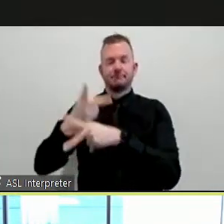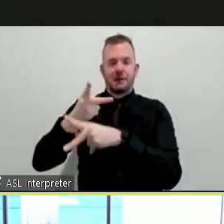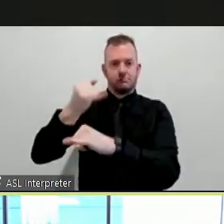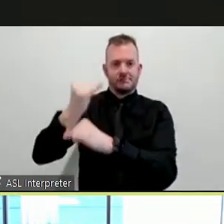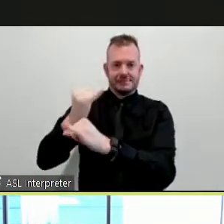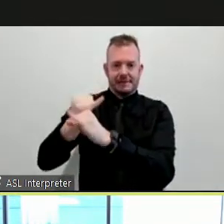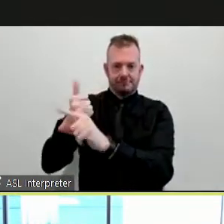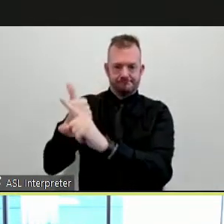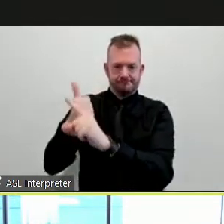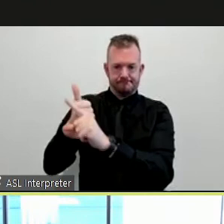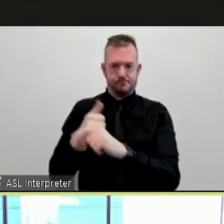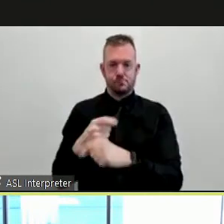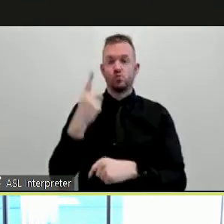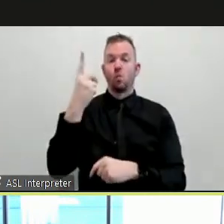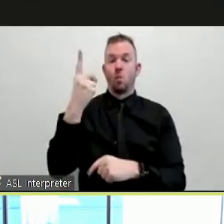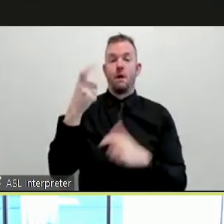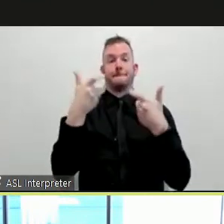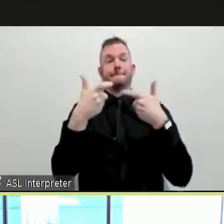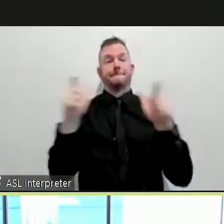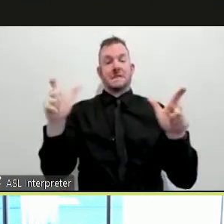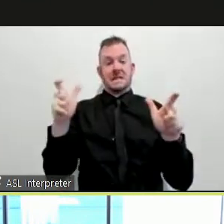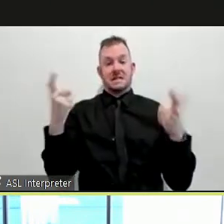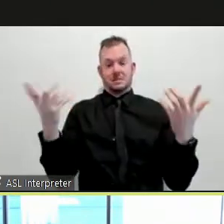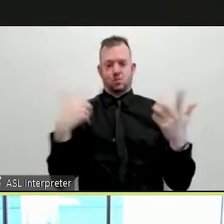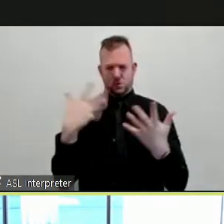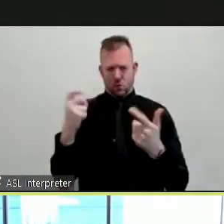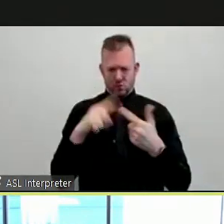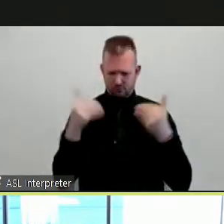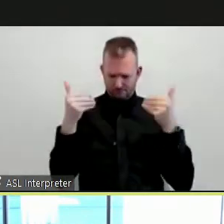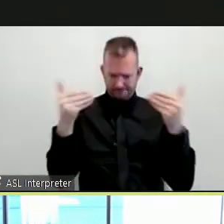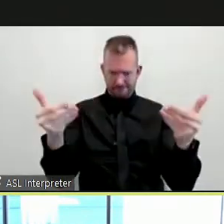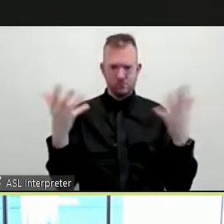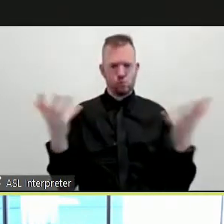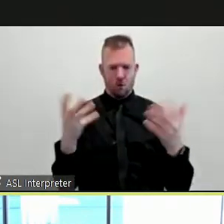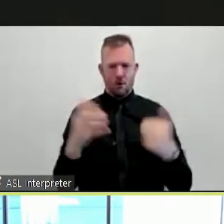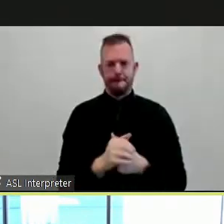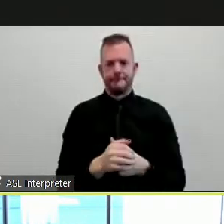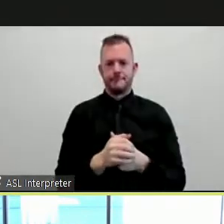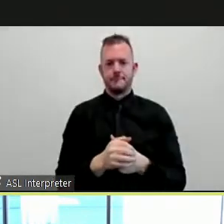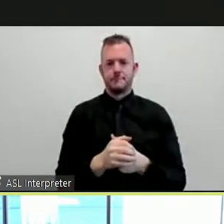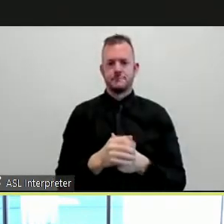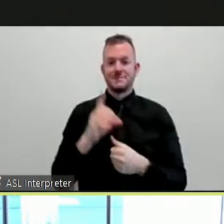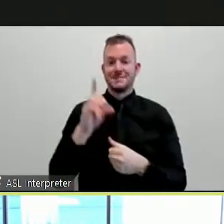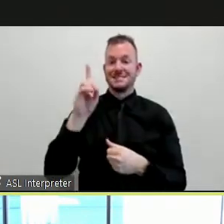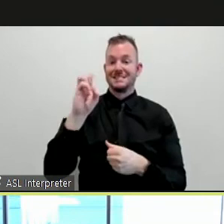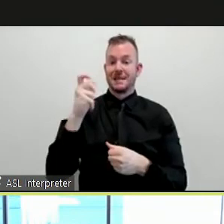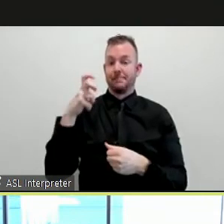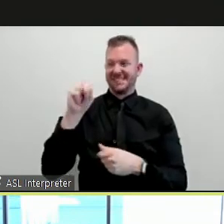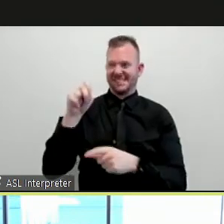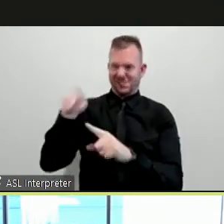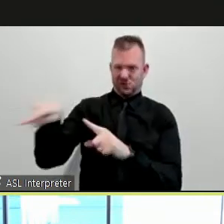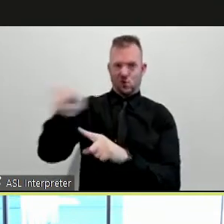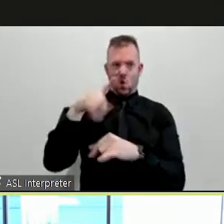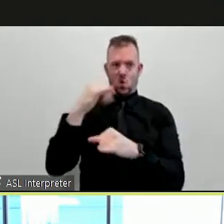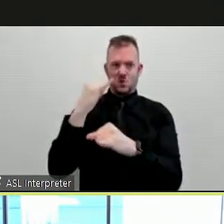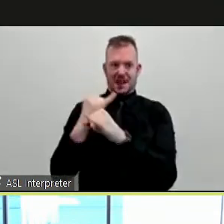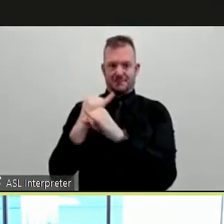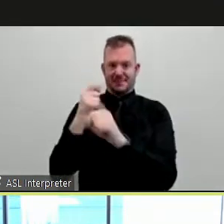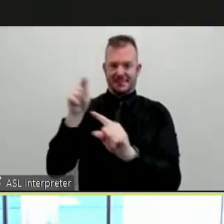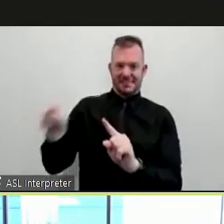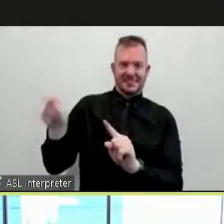the process of decommissioning the sites. We looked at them as our insurance policy, and now